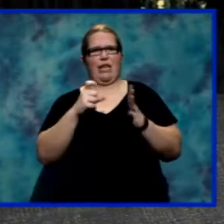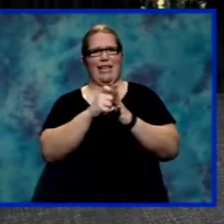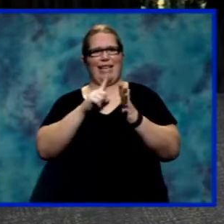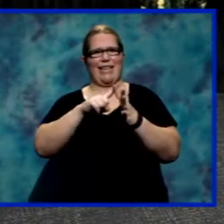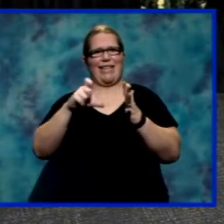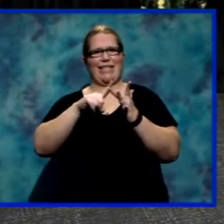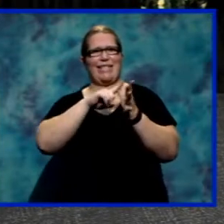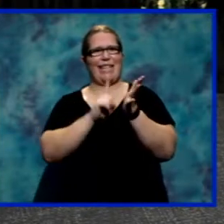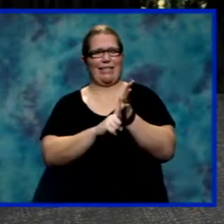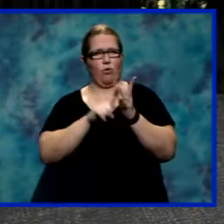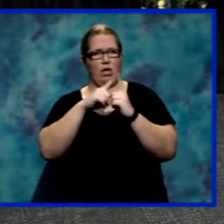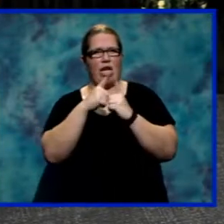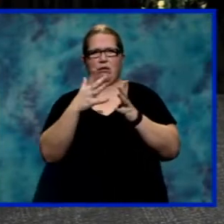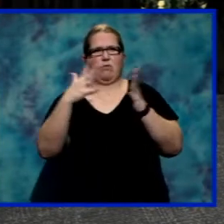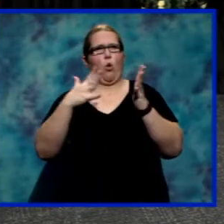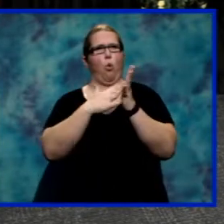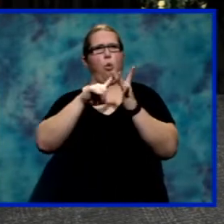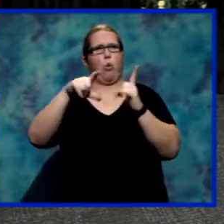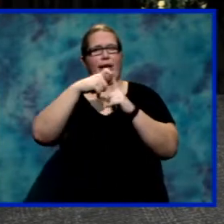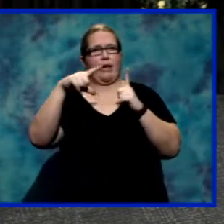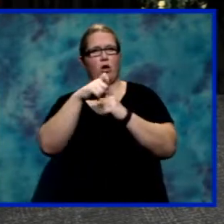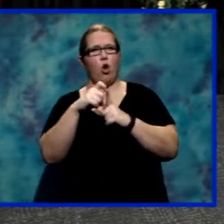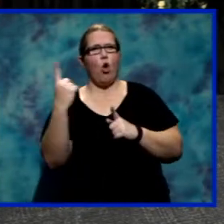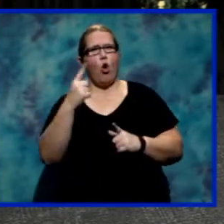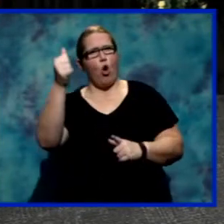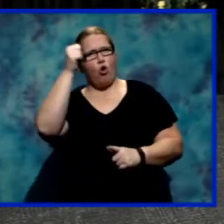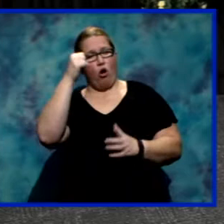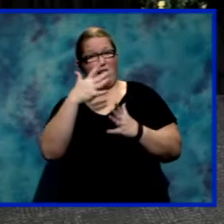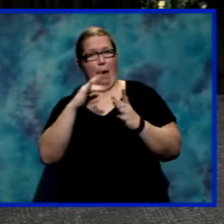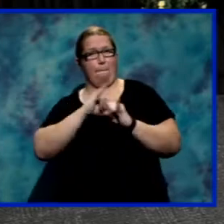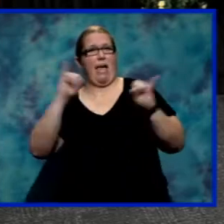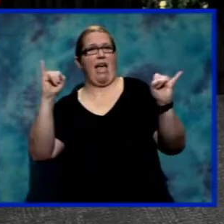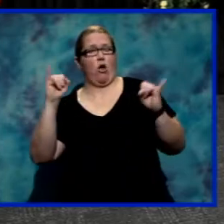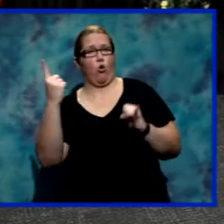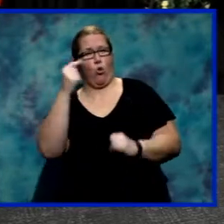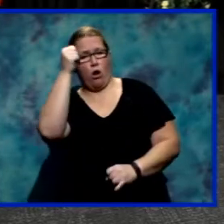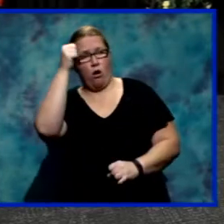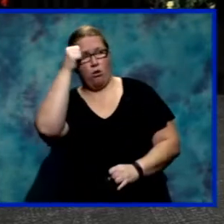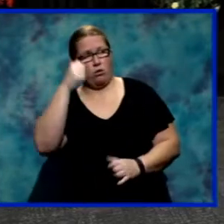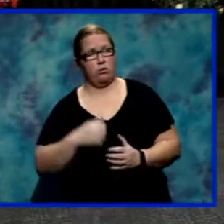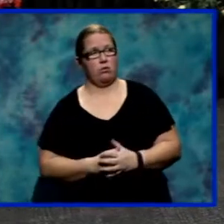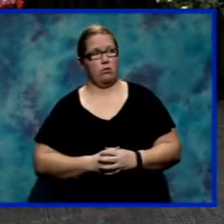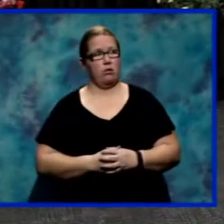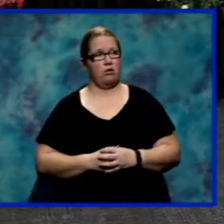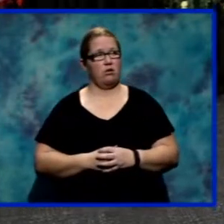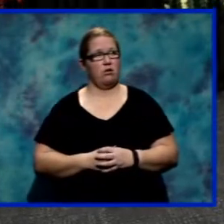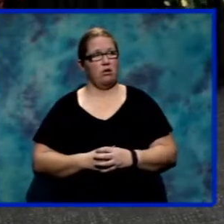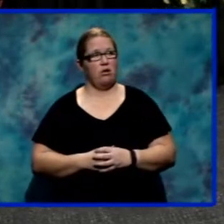and it's desperately wicked. Who really knows how bad it is? Now, that's a pretty